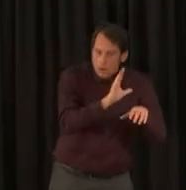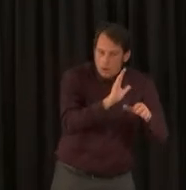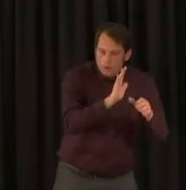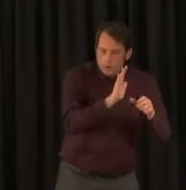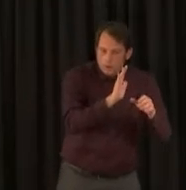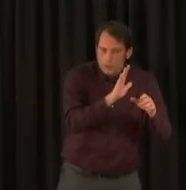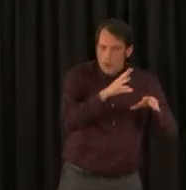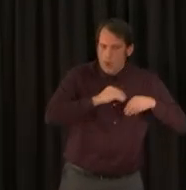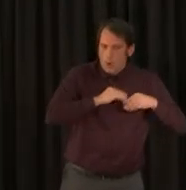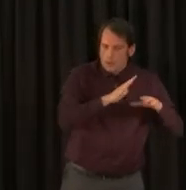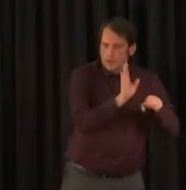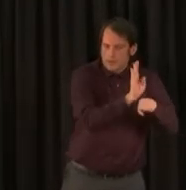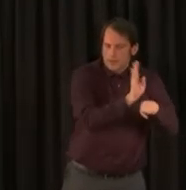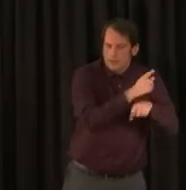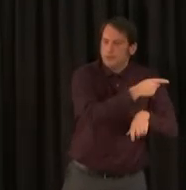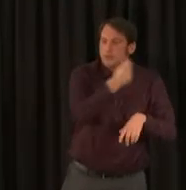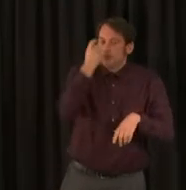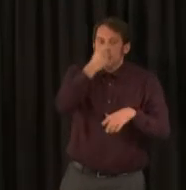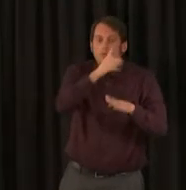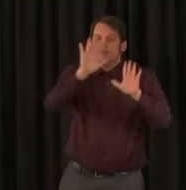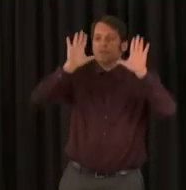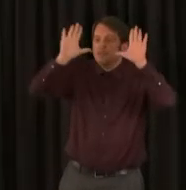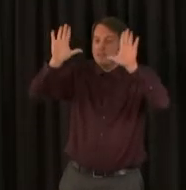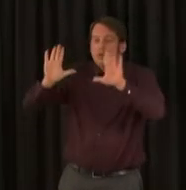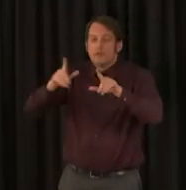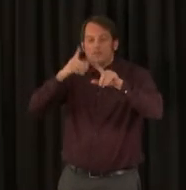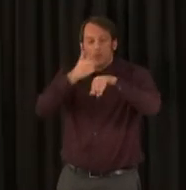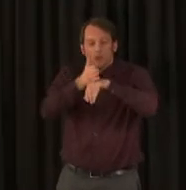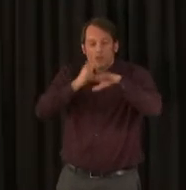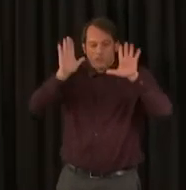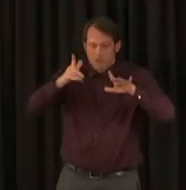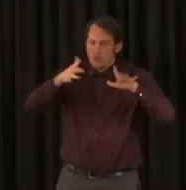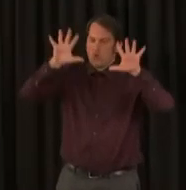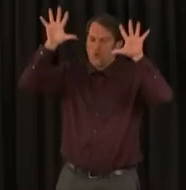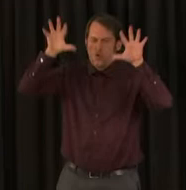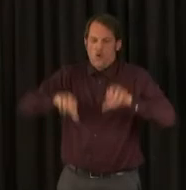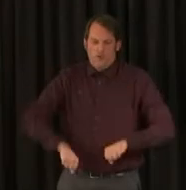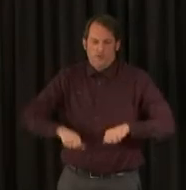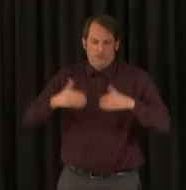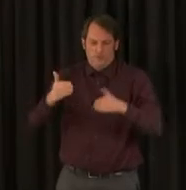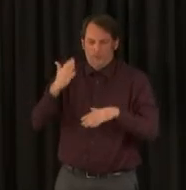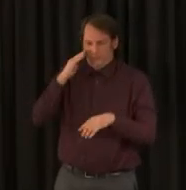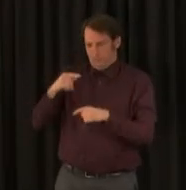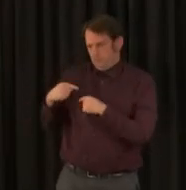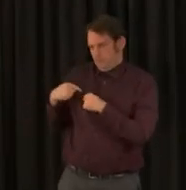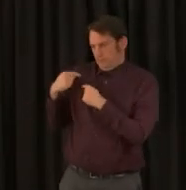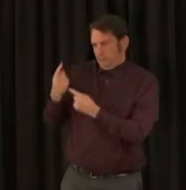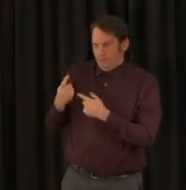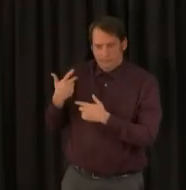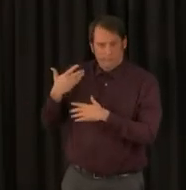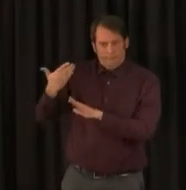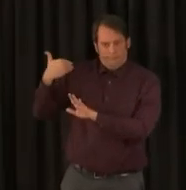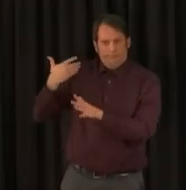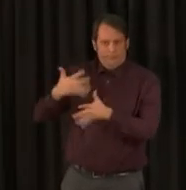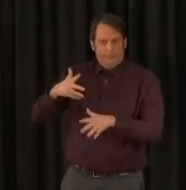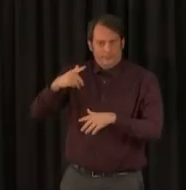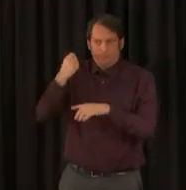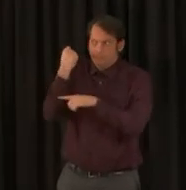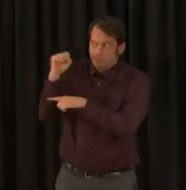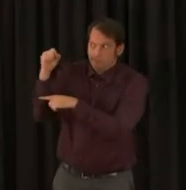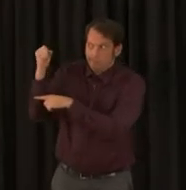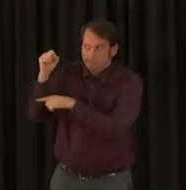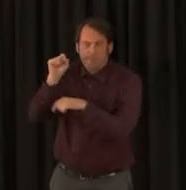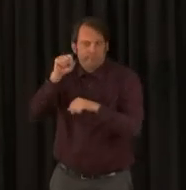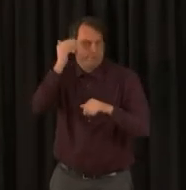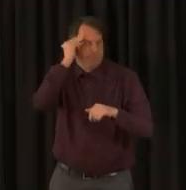boards. We have seen boards put up because of the unrest, and we understand that why folks made that decision, but